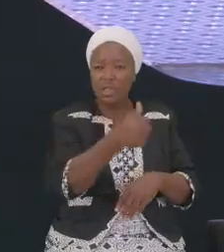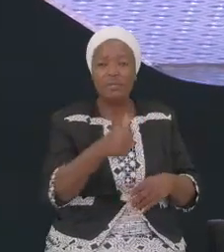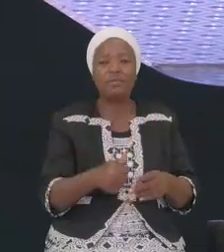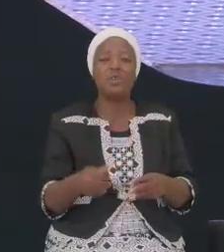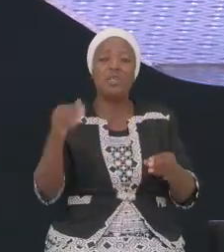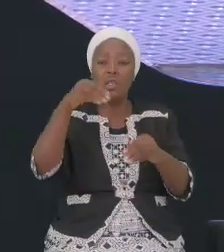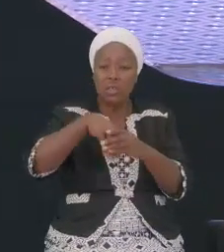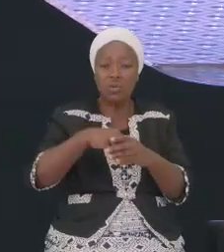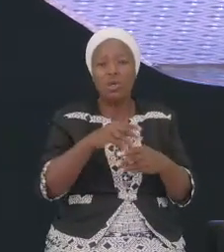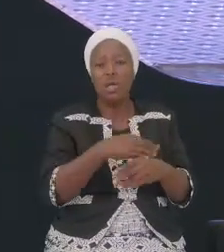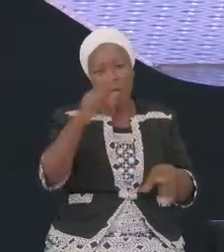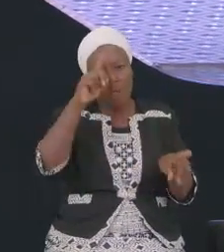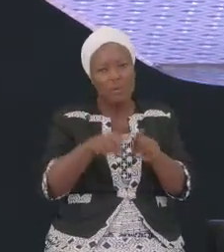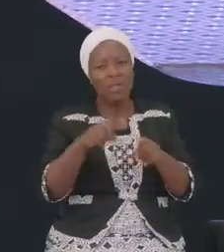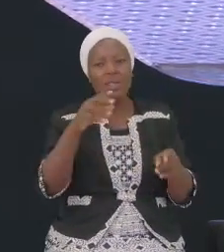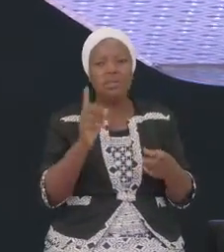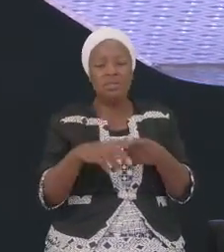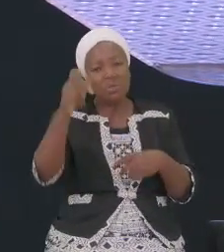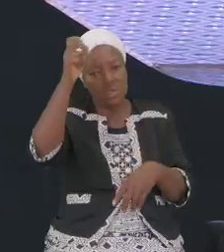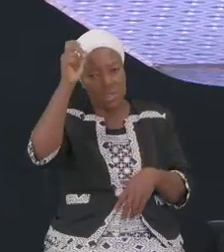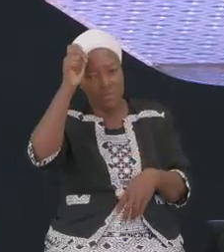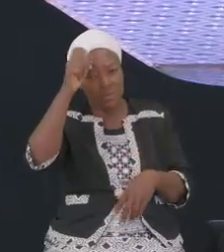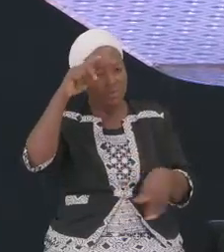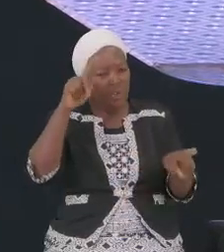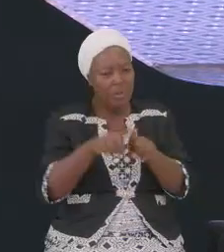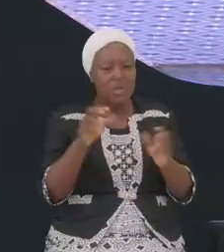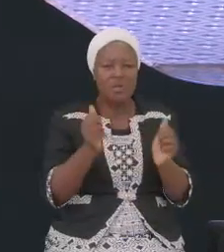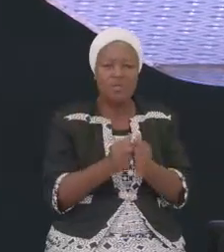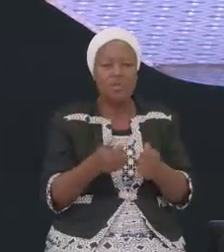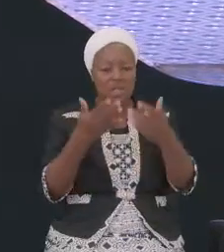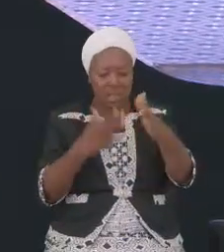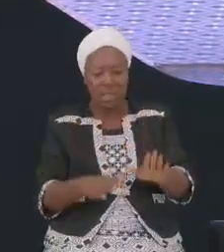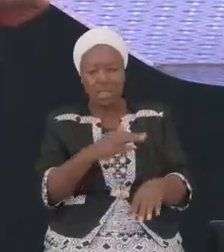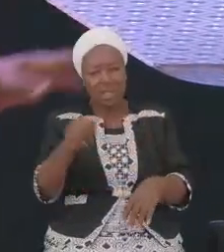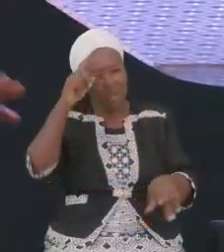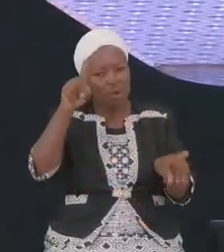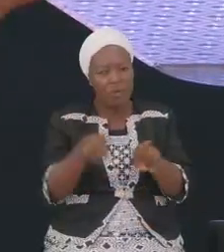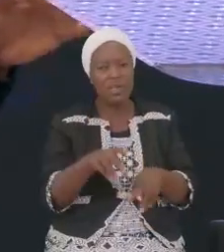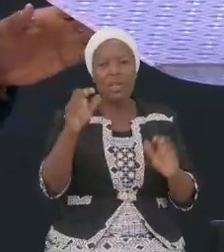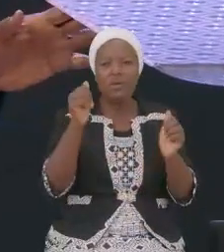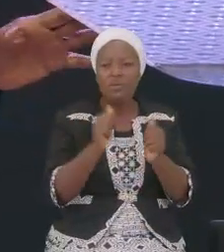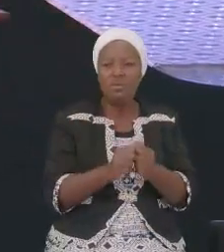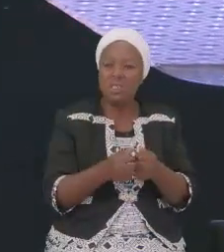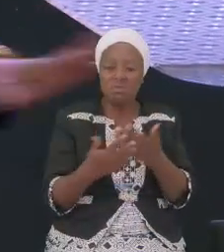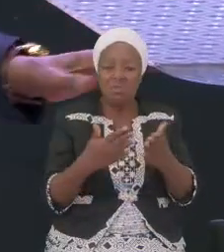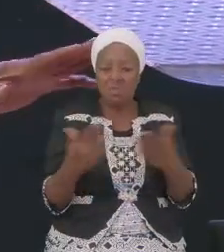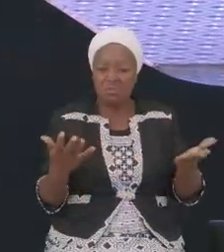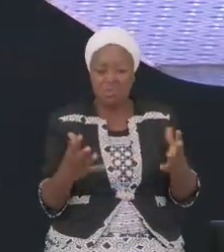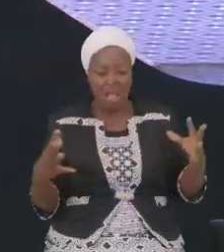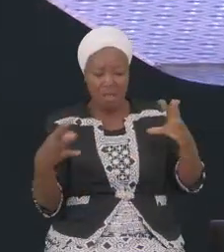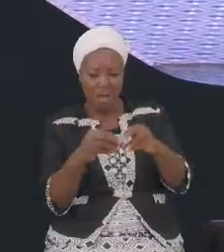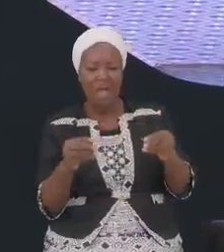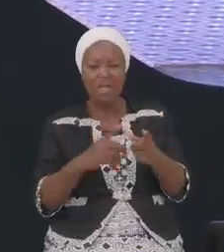a covenant with this devil, a covenant of death, a covenant with maybe a gang, you